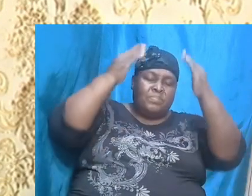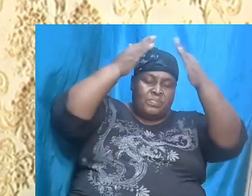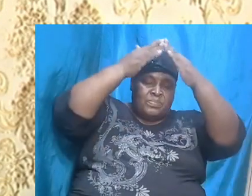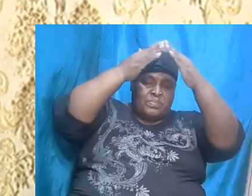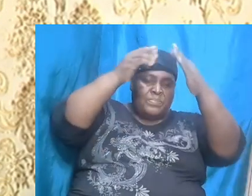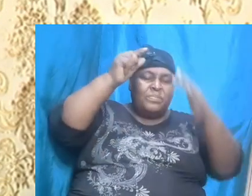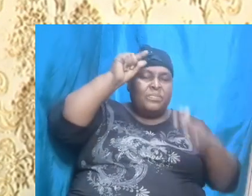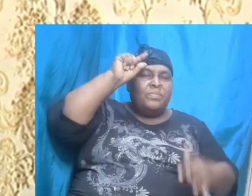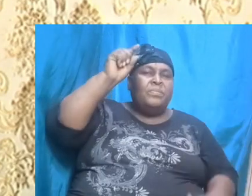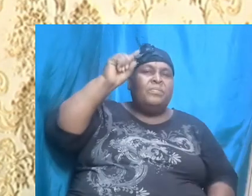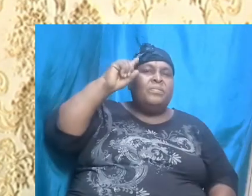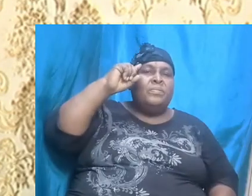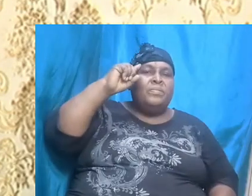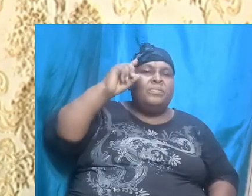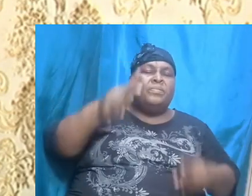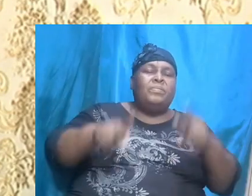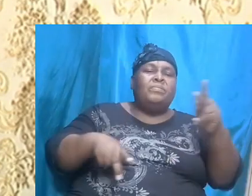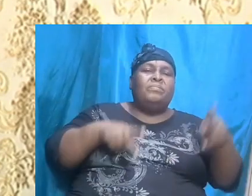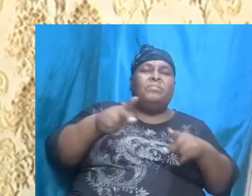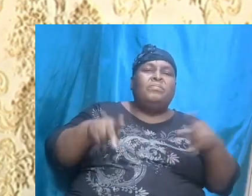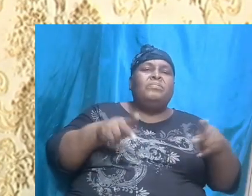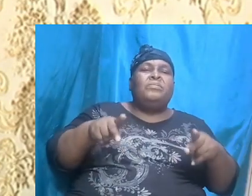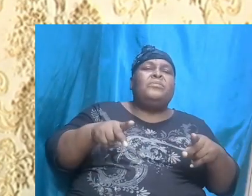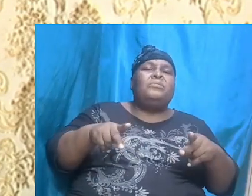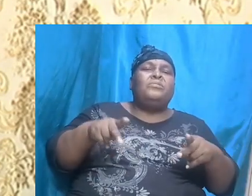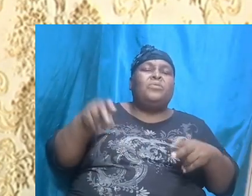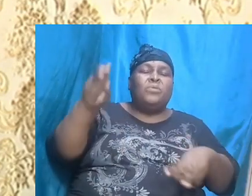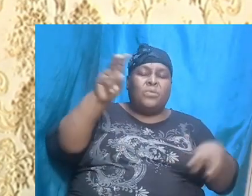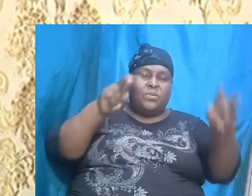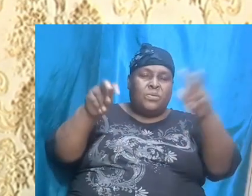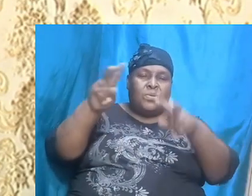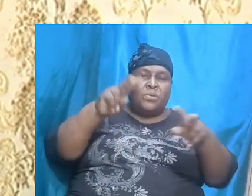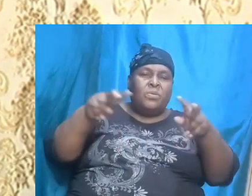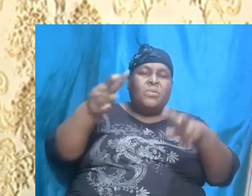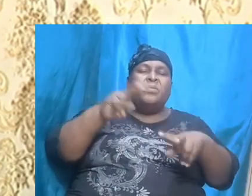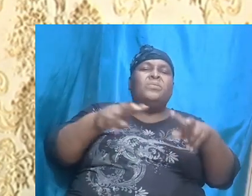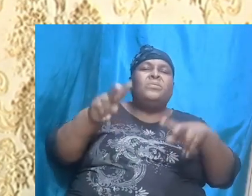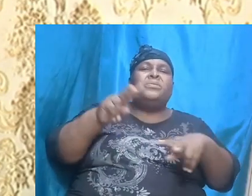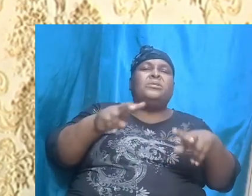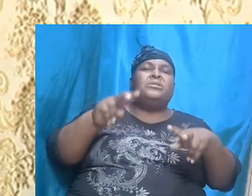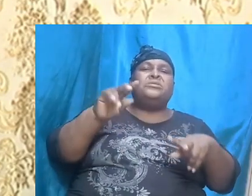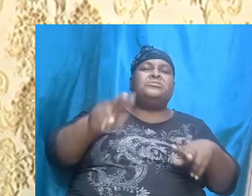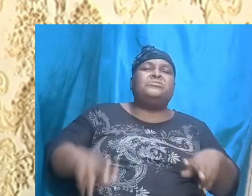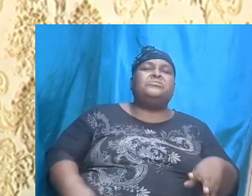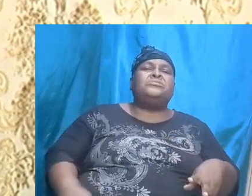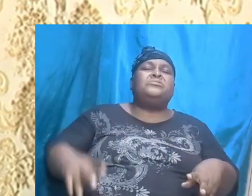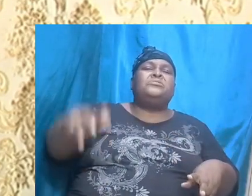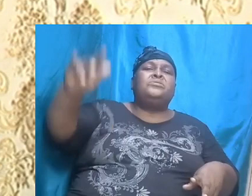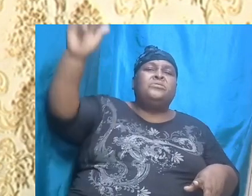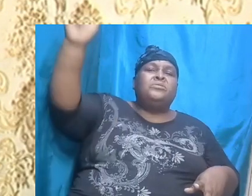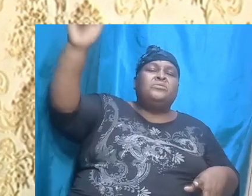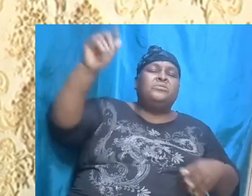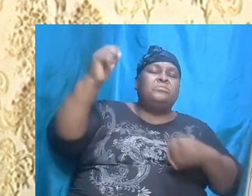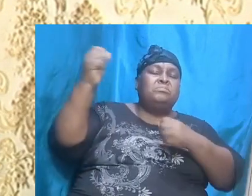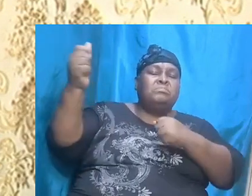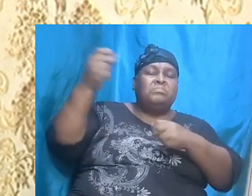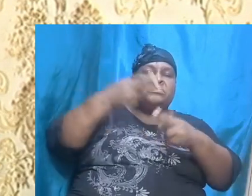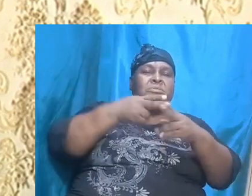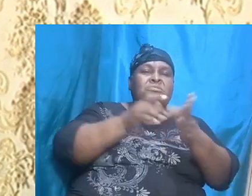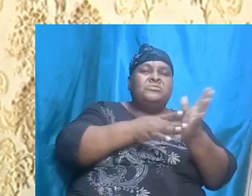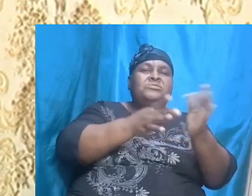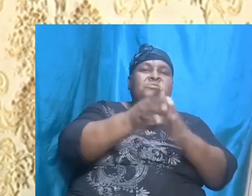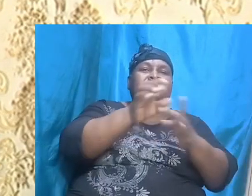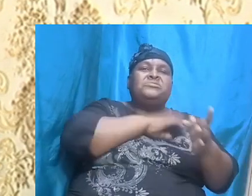saints. Amen. People who are watching overseas, people who are watching locally. I want to greet you in the mighty name of Jesus Christ. Praise